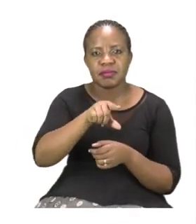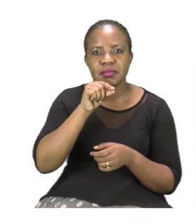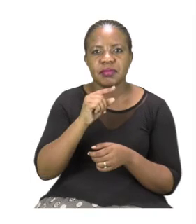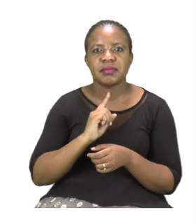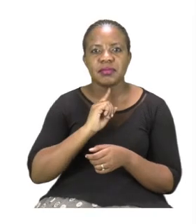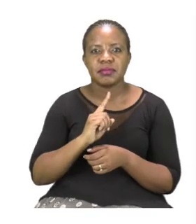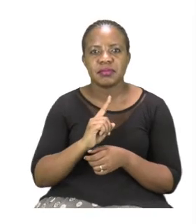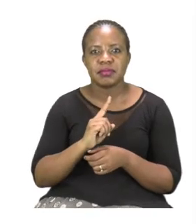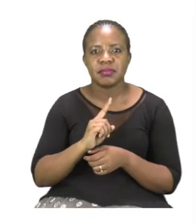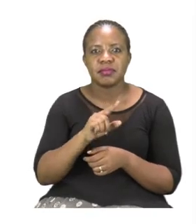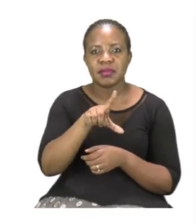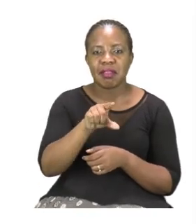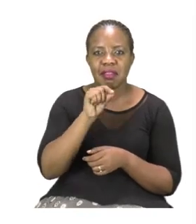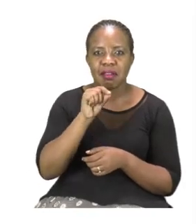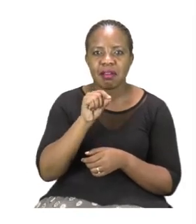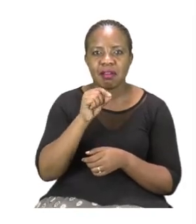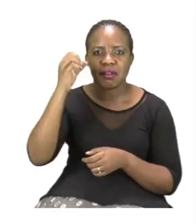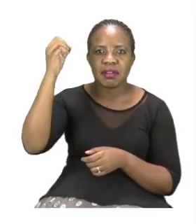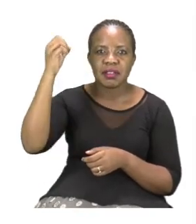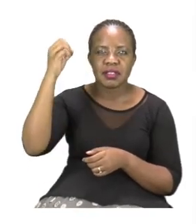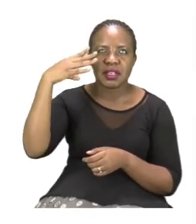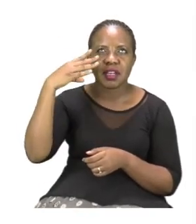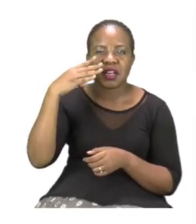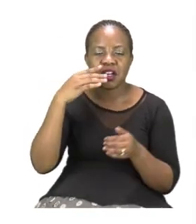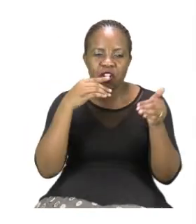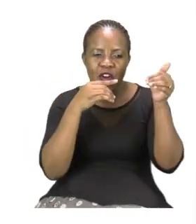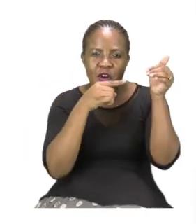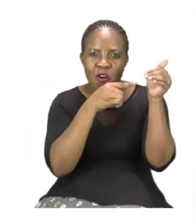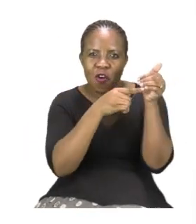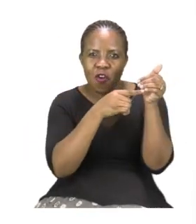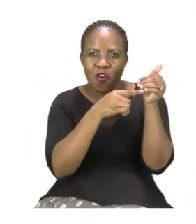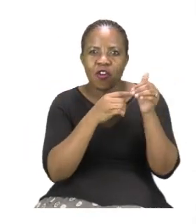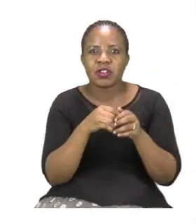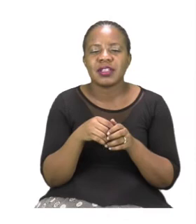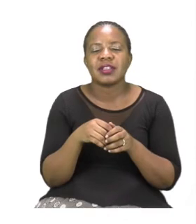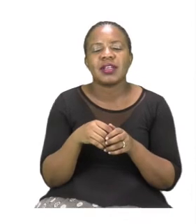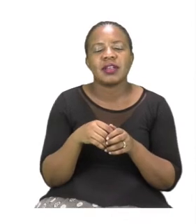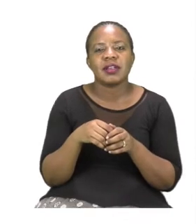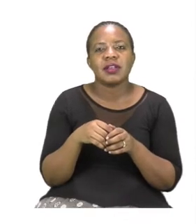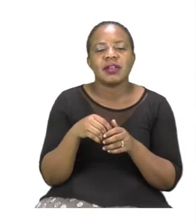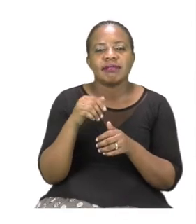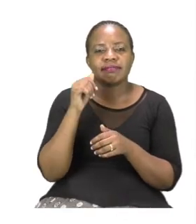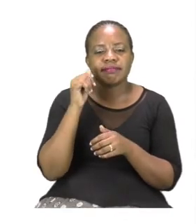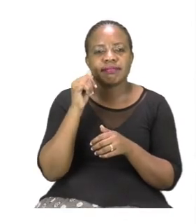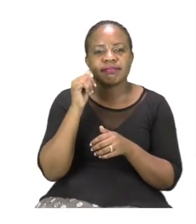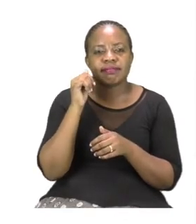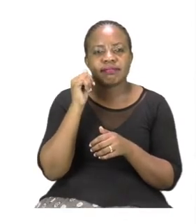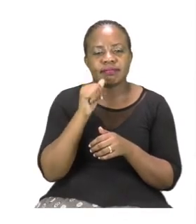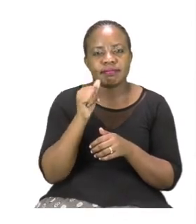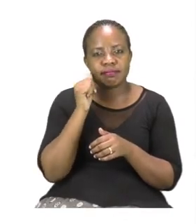is the sun corner yellow. Oh my goodness, this one